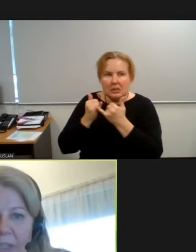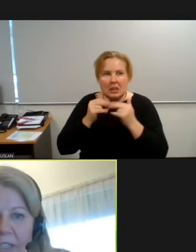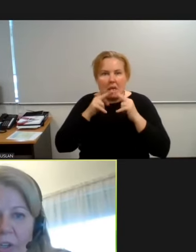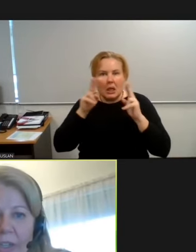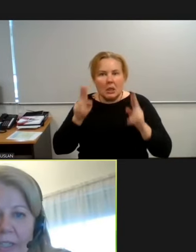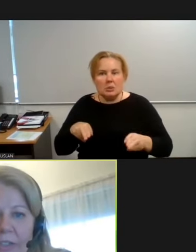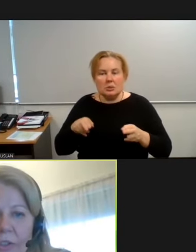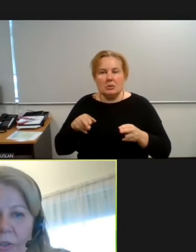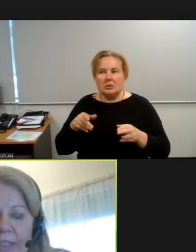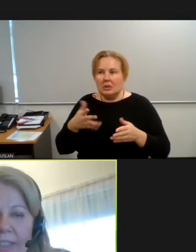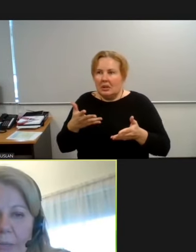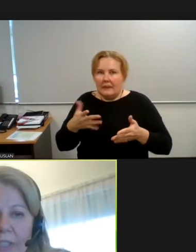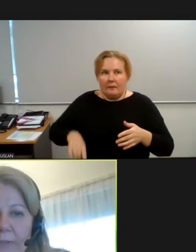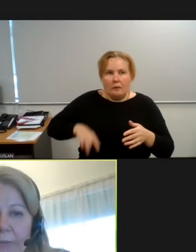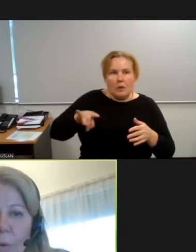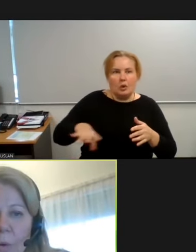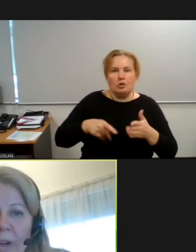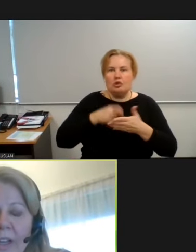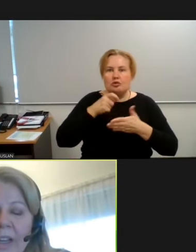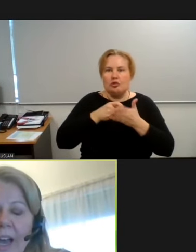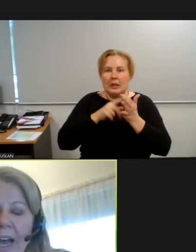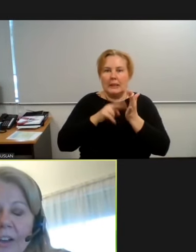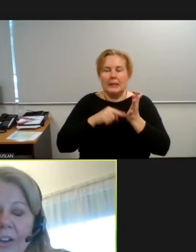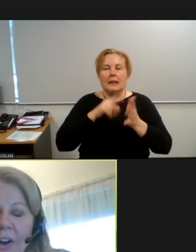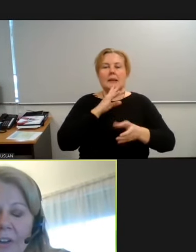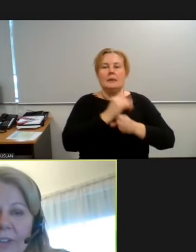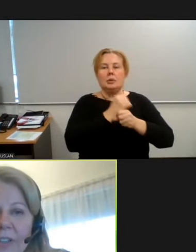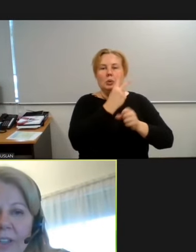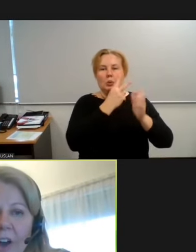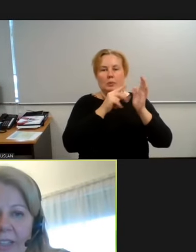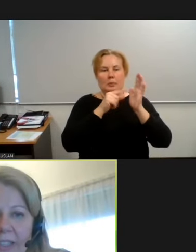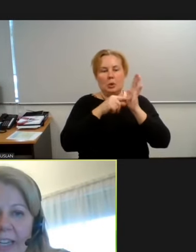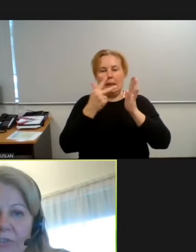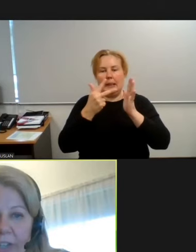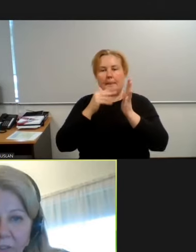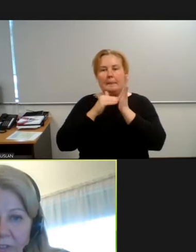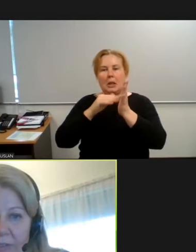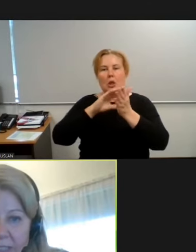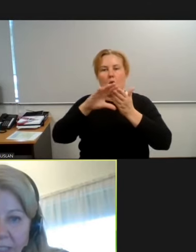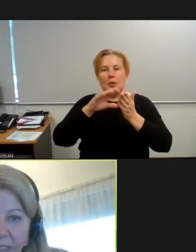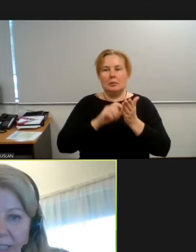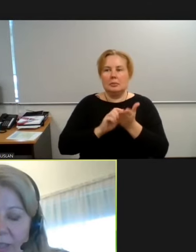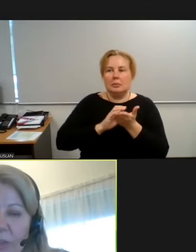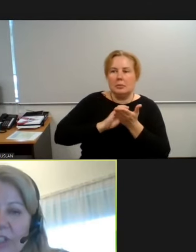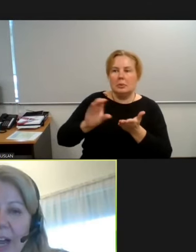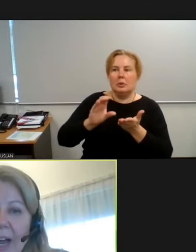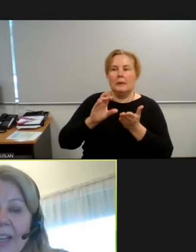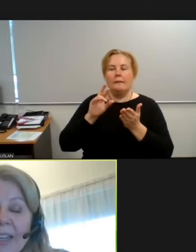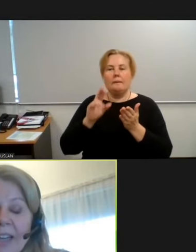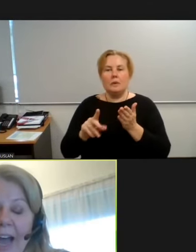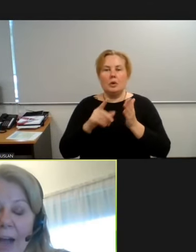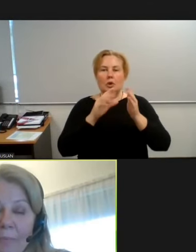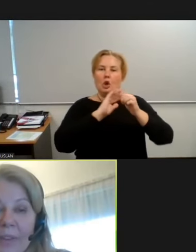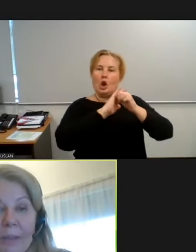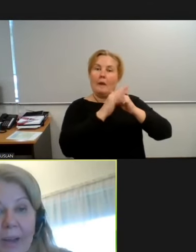$8.8 million to establish four COVID isolation recovery facilities, which are